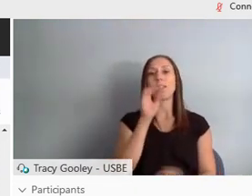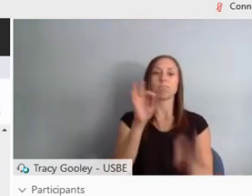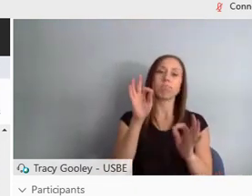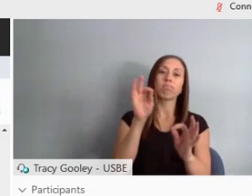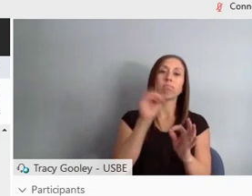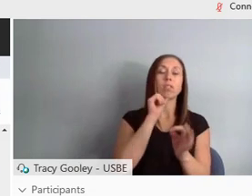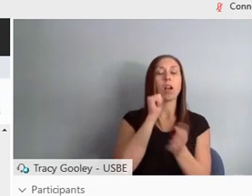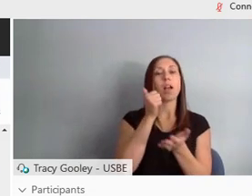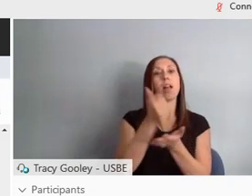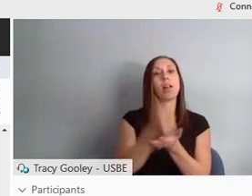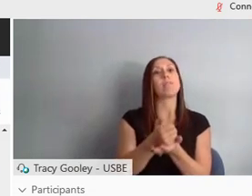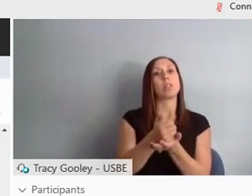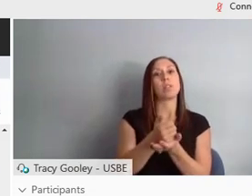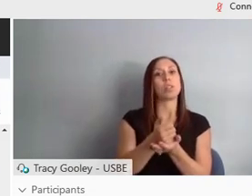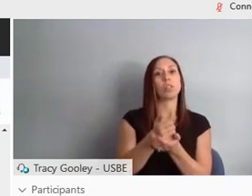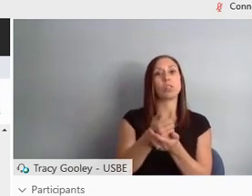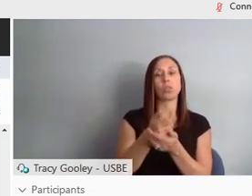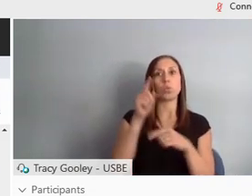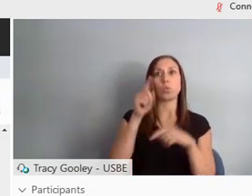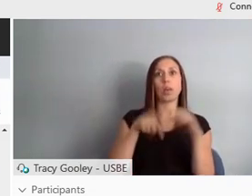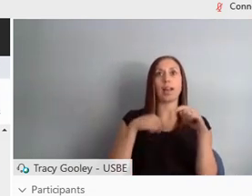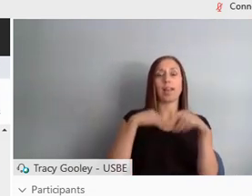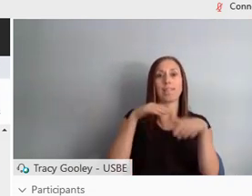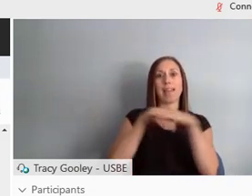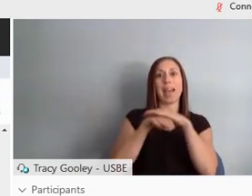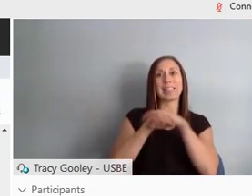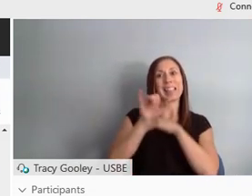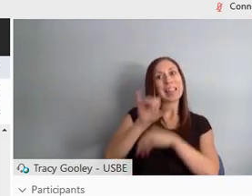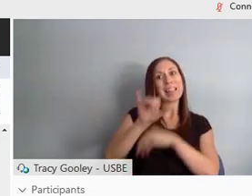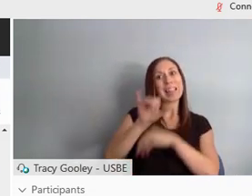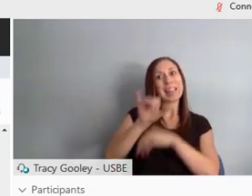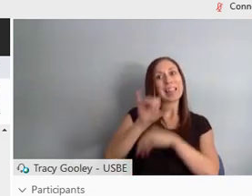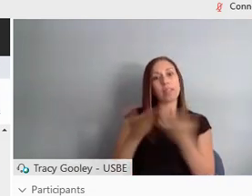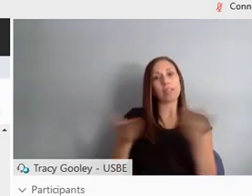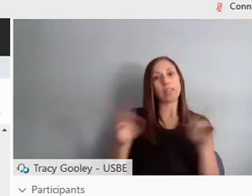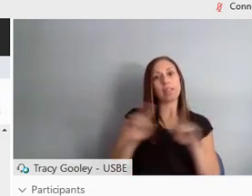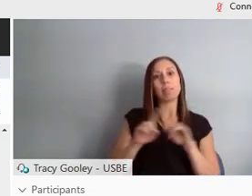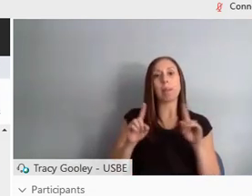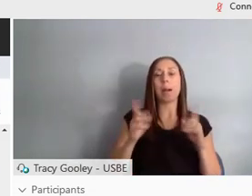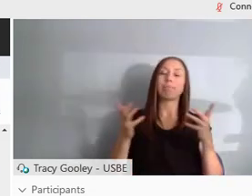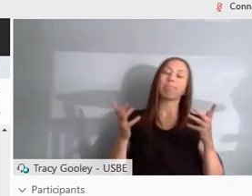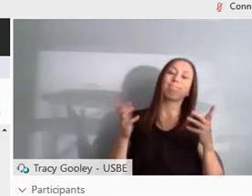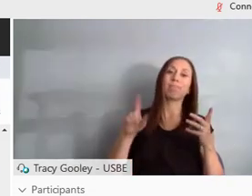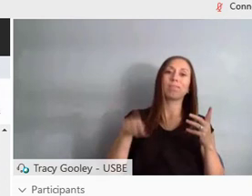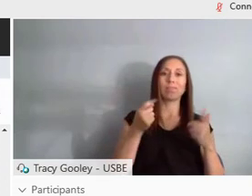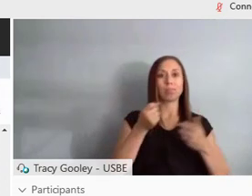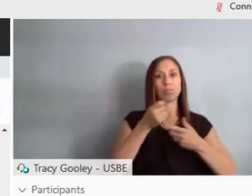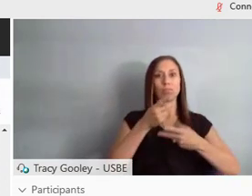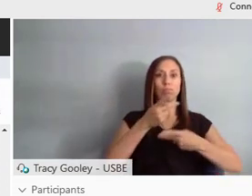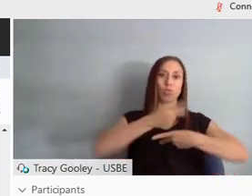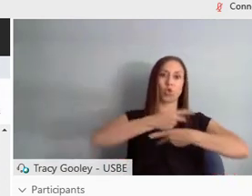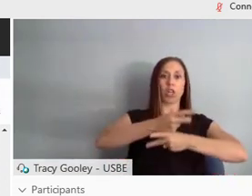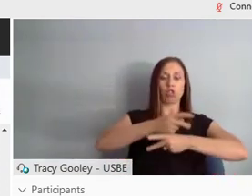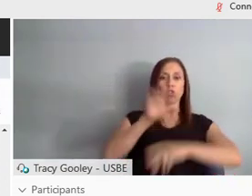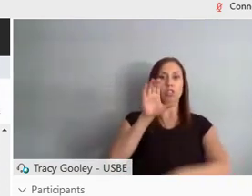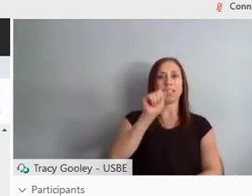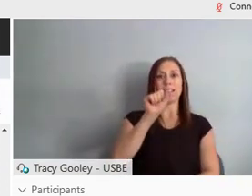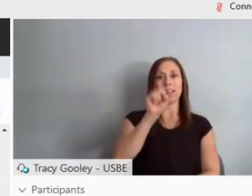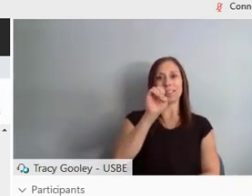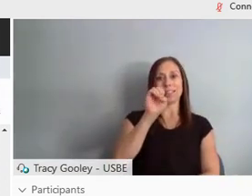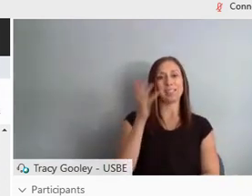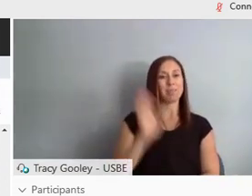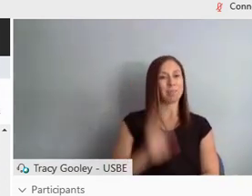helpful that you don't have access to that type of thing, but it's just a production